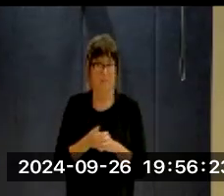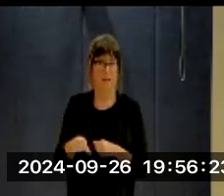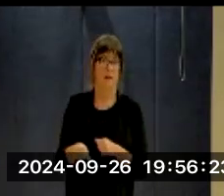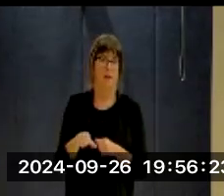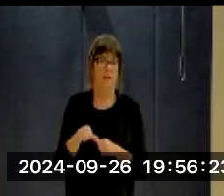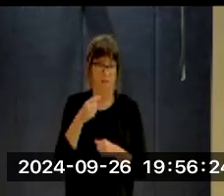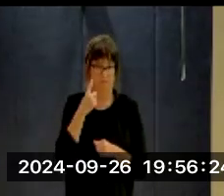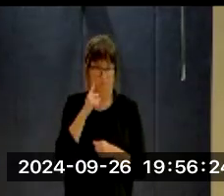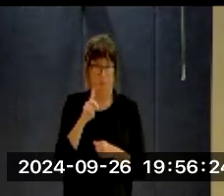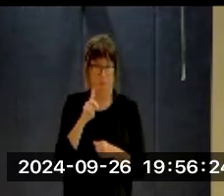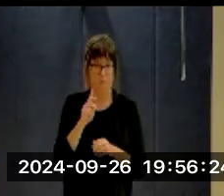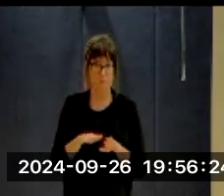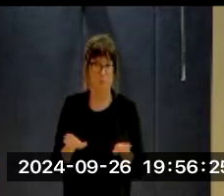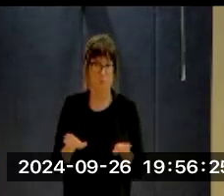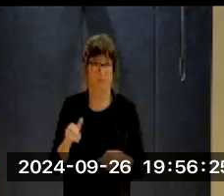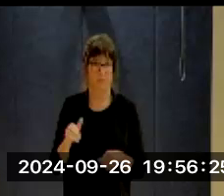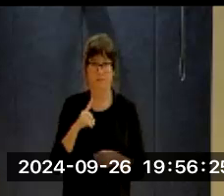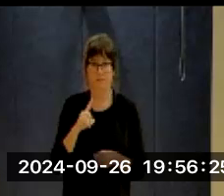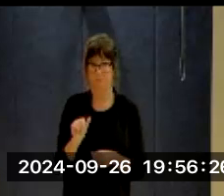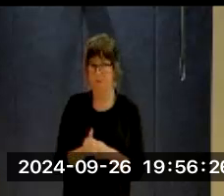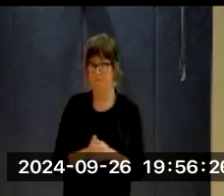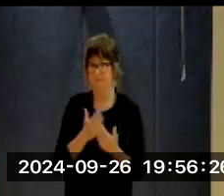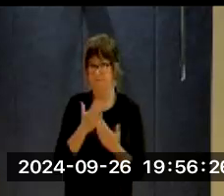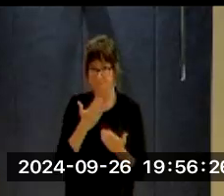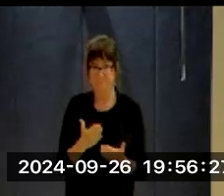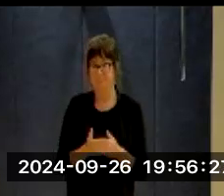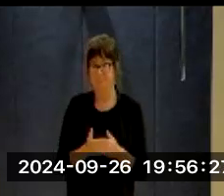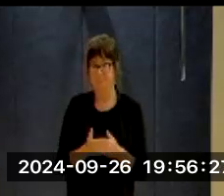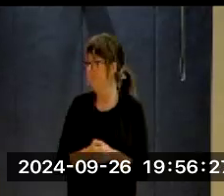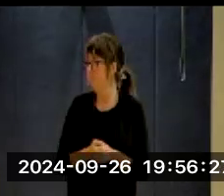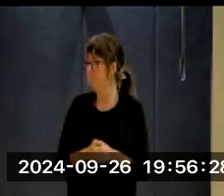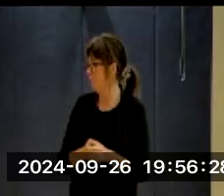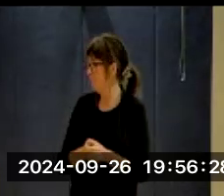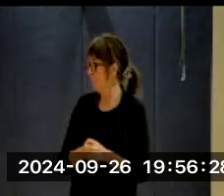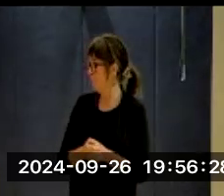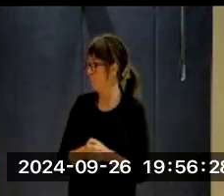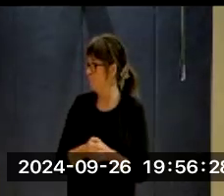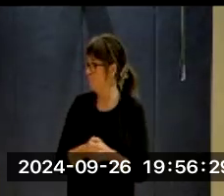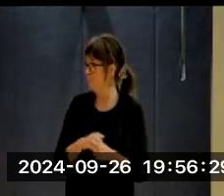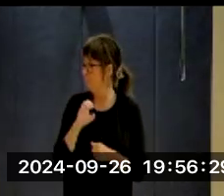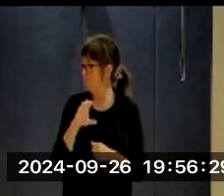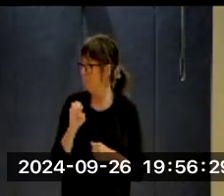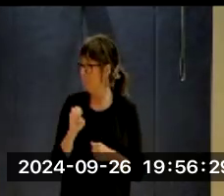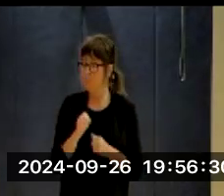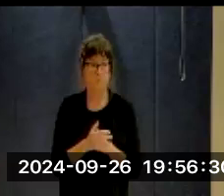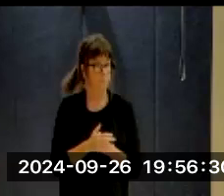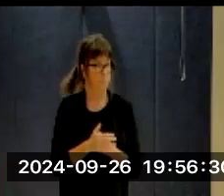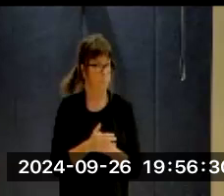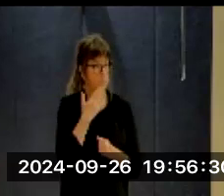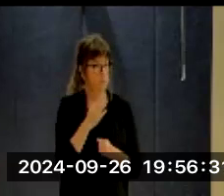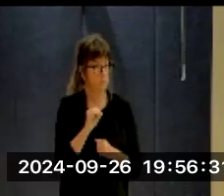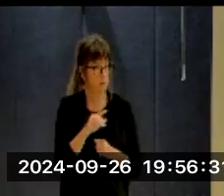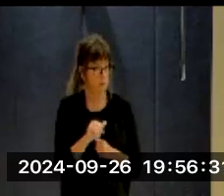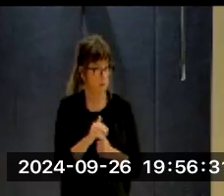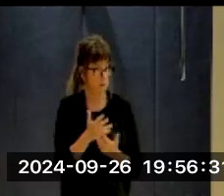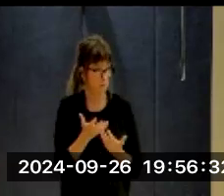have disabilities. Thank you. Can you hear me now? okay. Monica, do we want